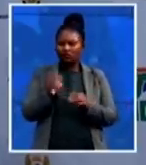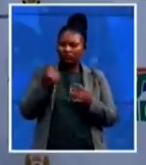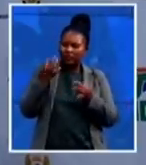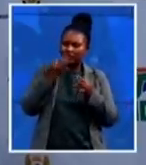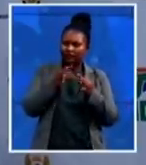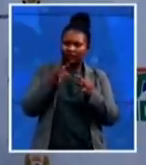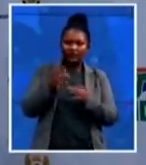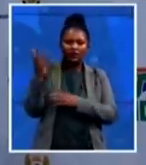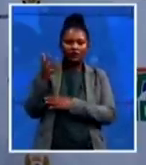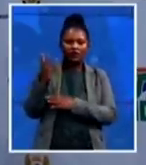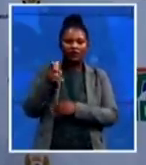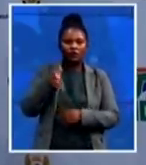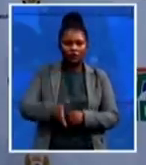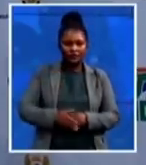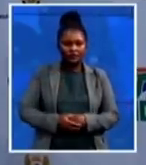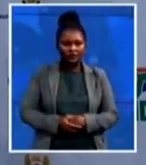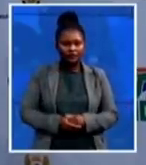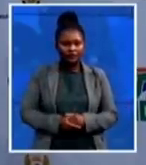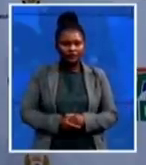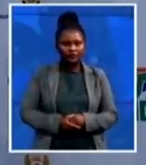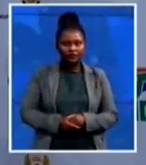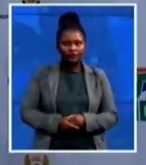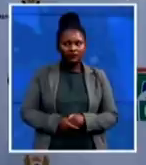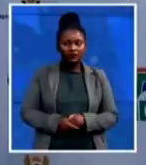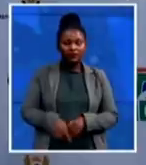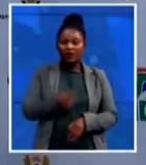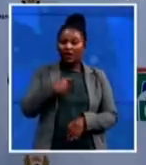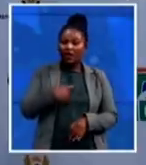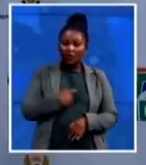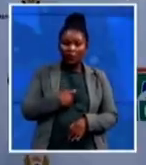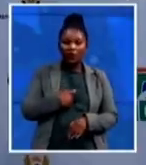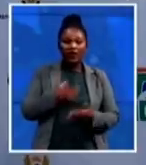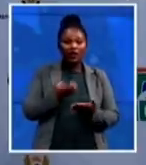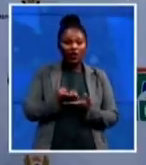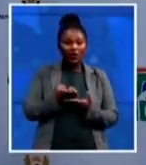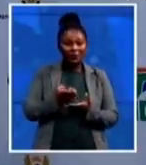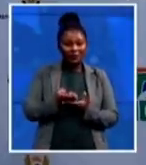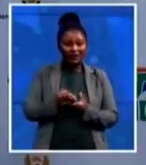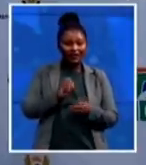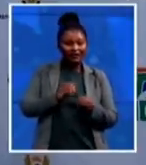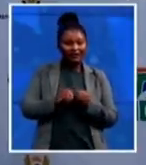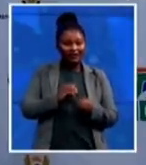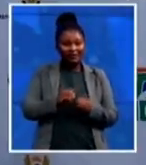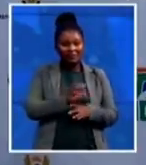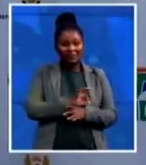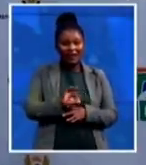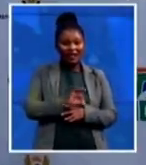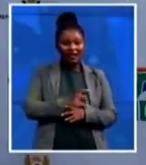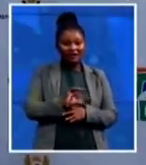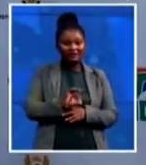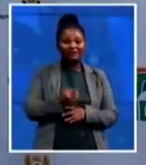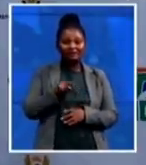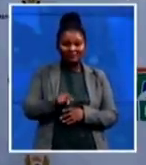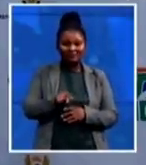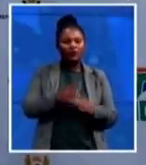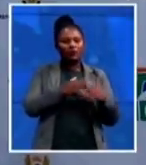our economic recovery is infrastructure-led. Some of you must have been with us,